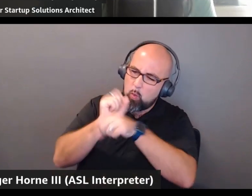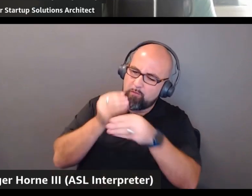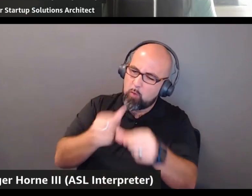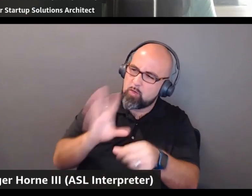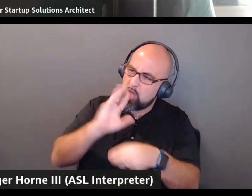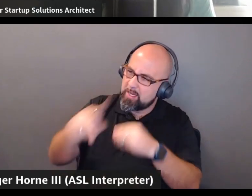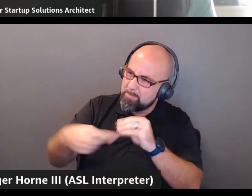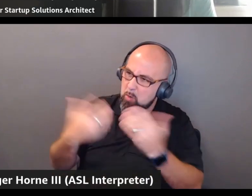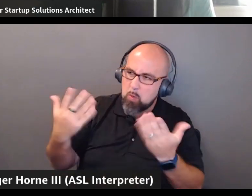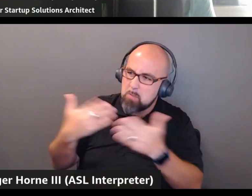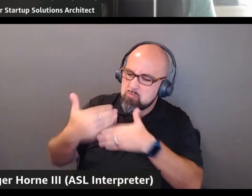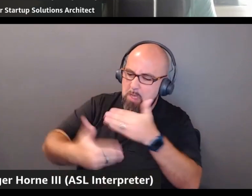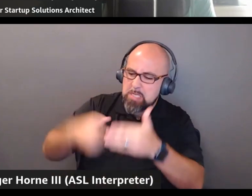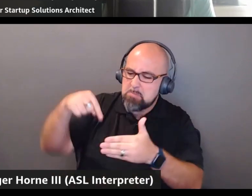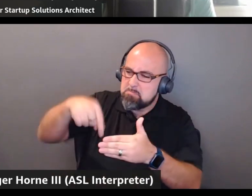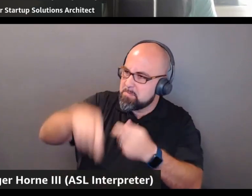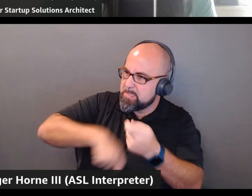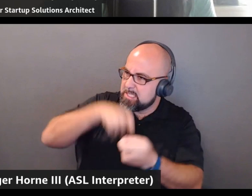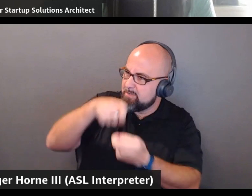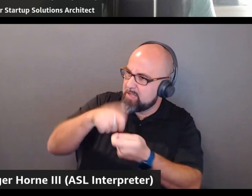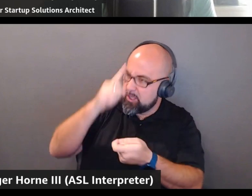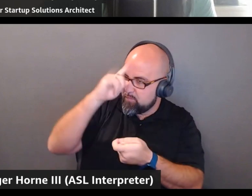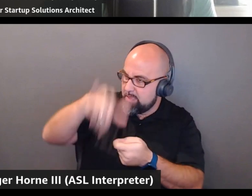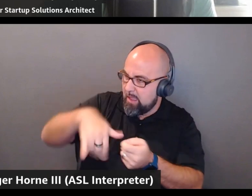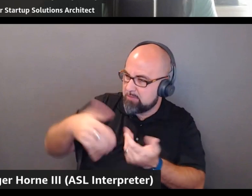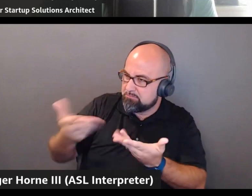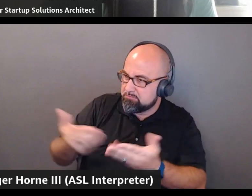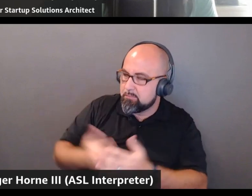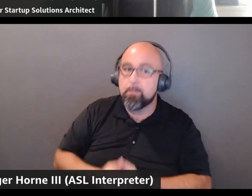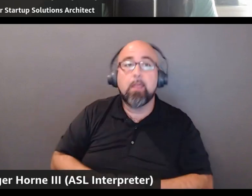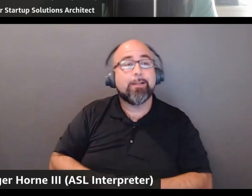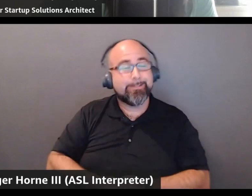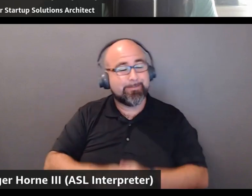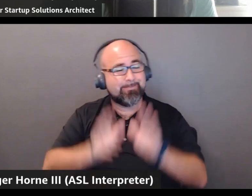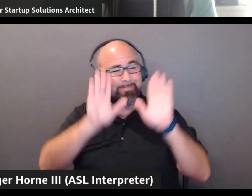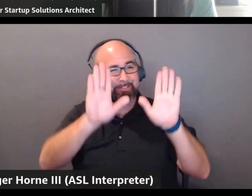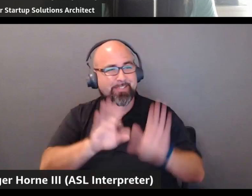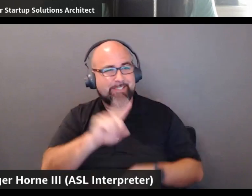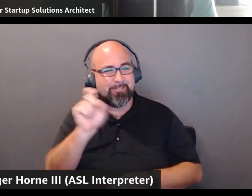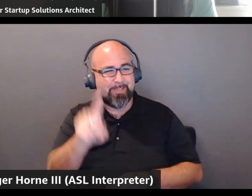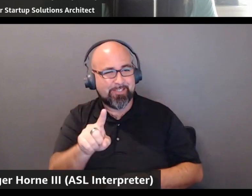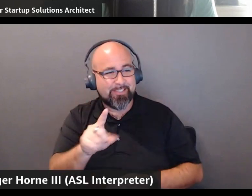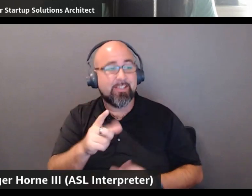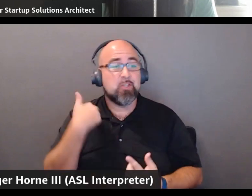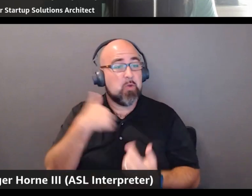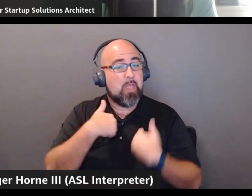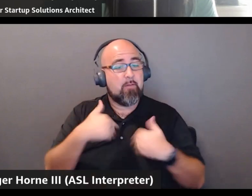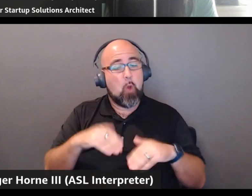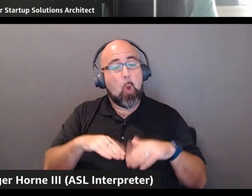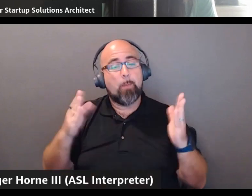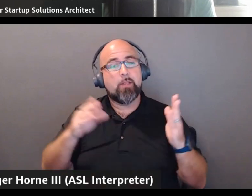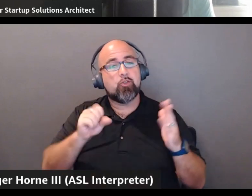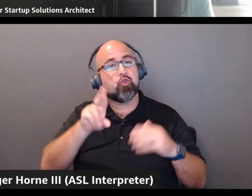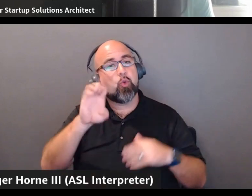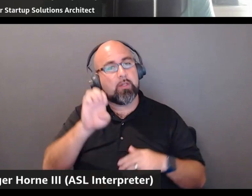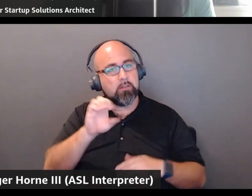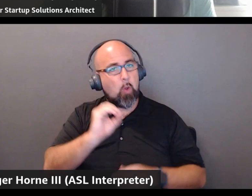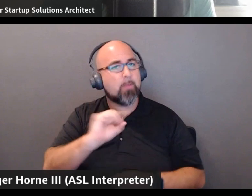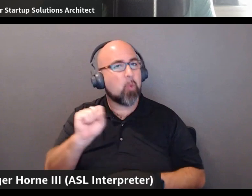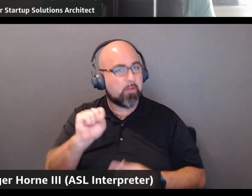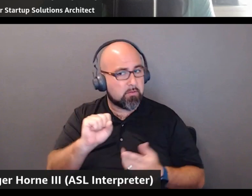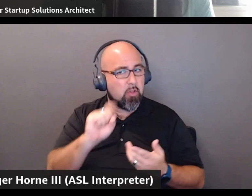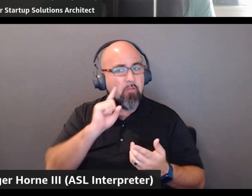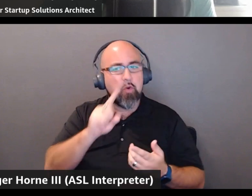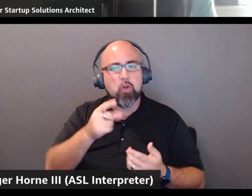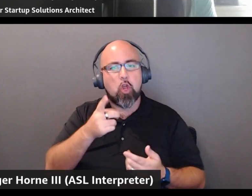would be processed in this steps? Great question. And so we have open source workflows for germlines